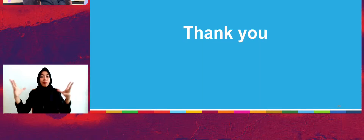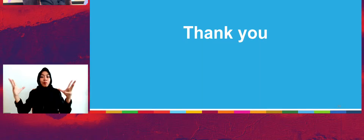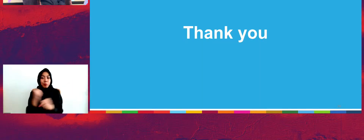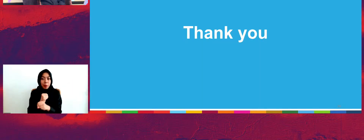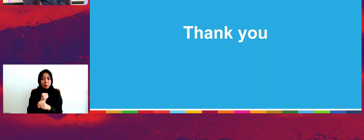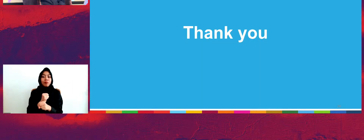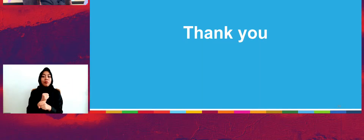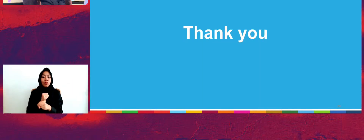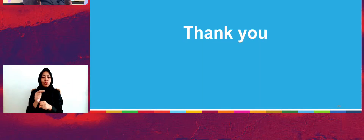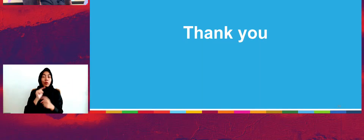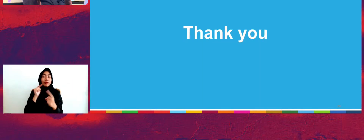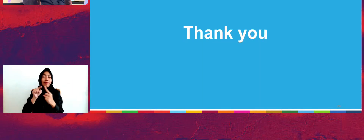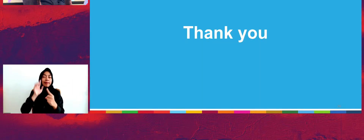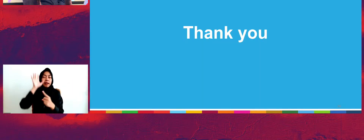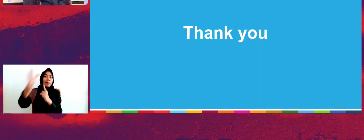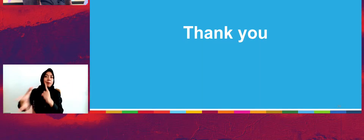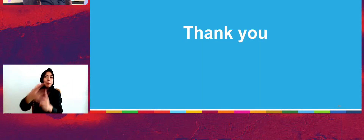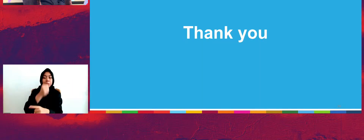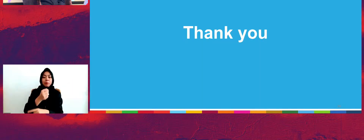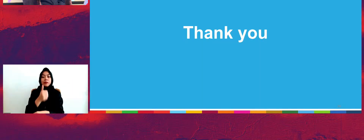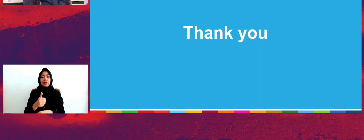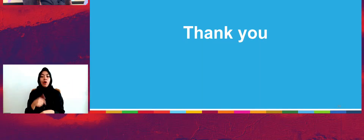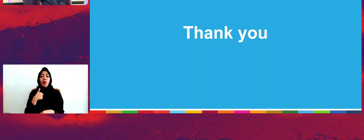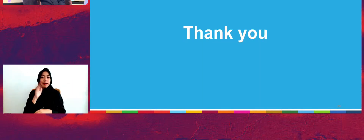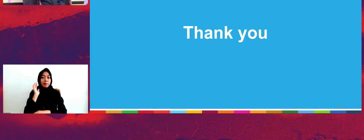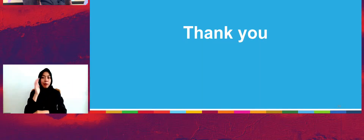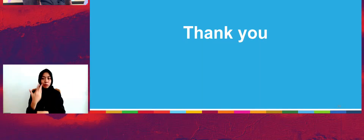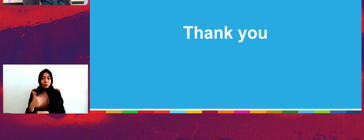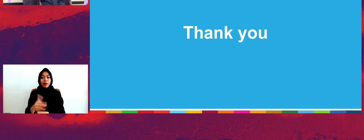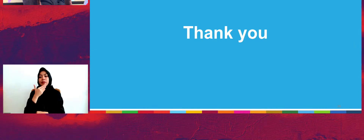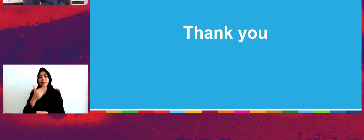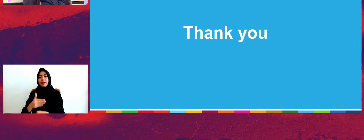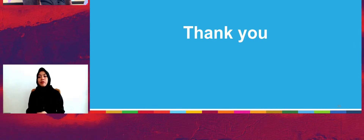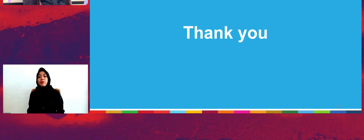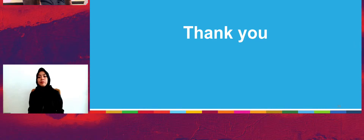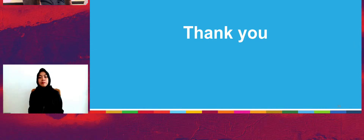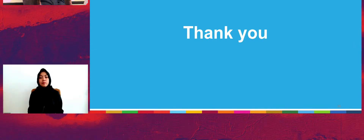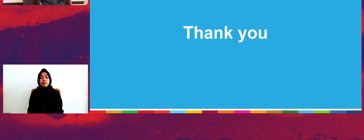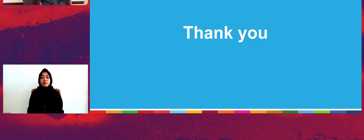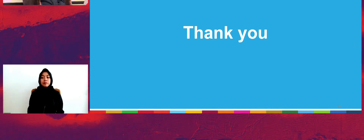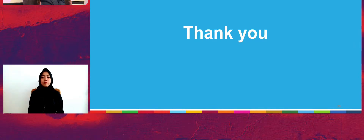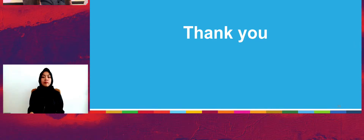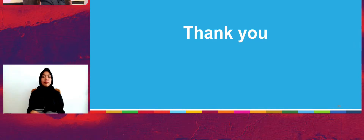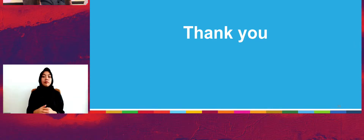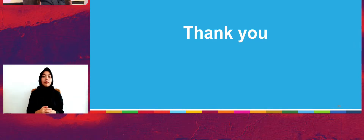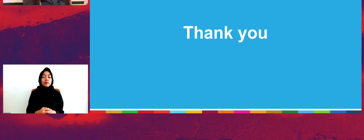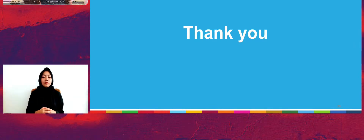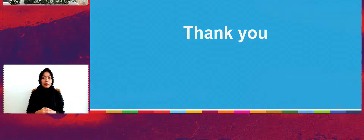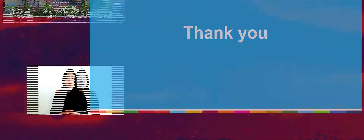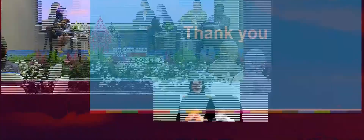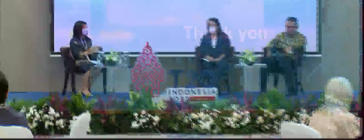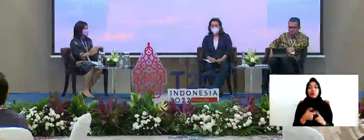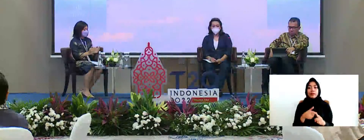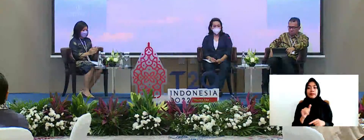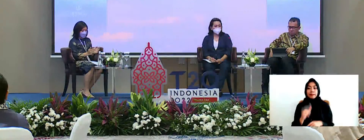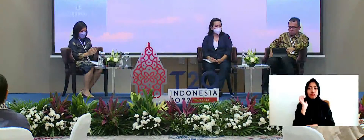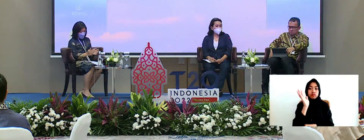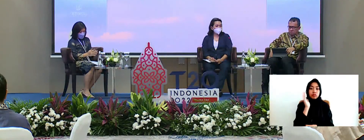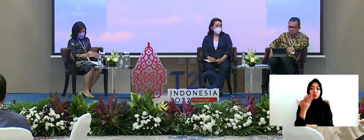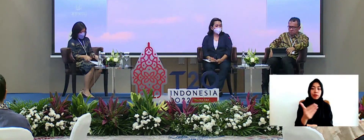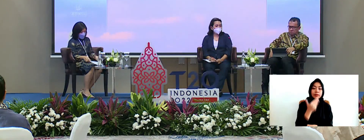one. Oh, that's the last one. Thank you. Thank you, Mbak Kiki, for your excellent talk. So,